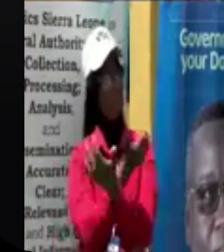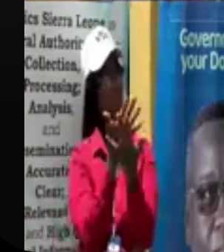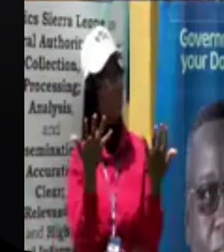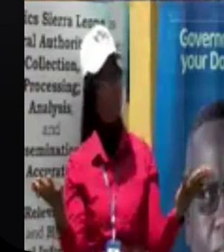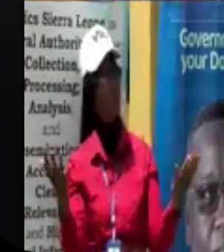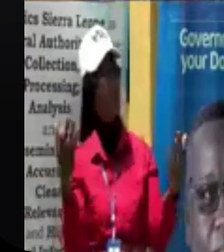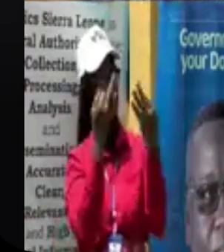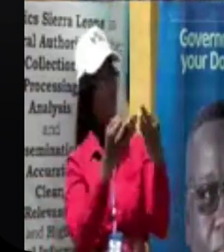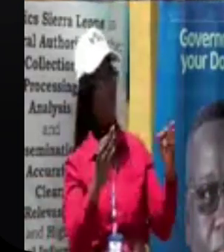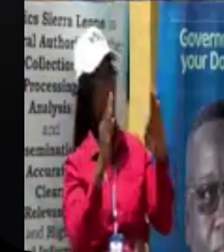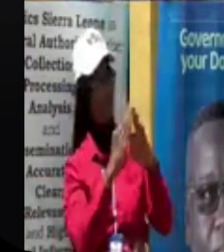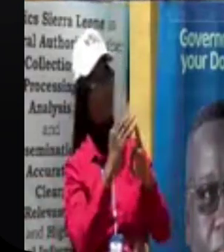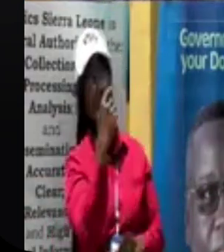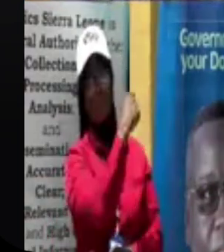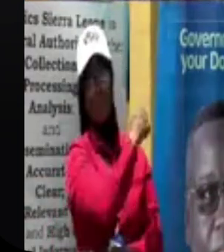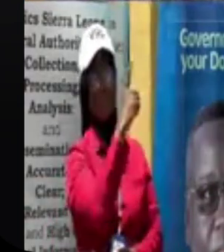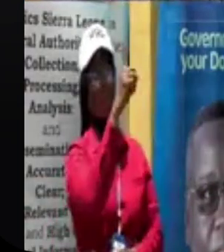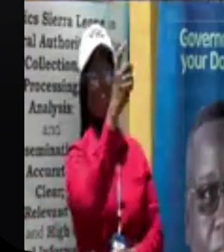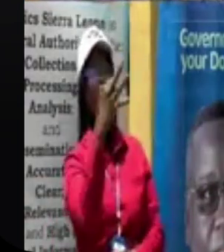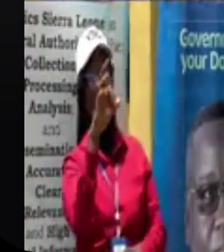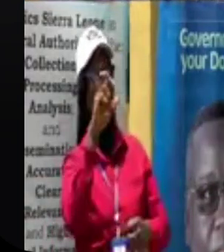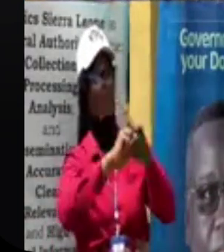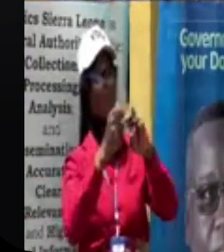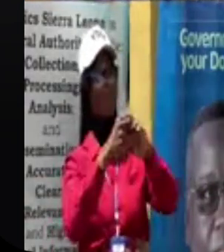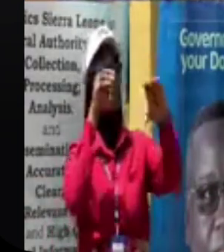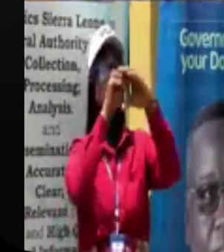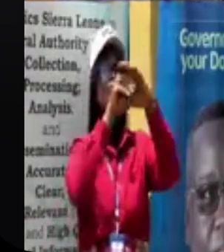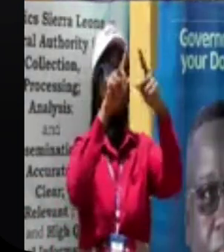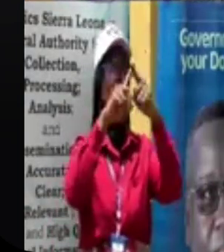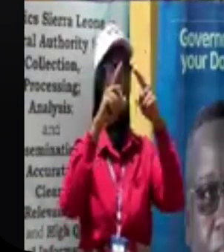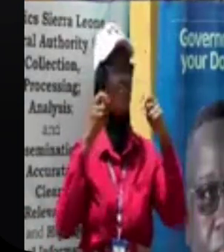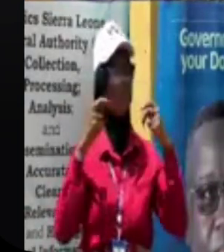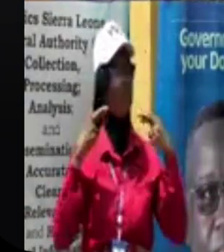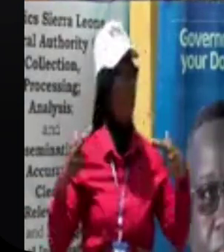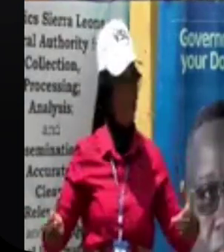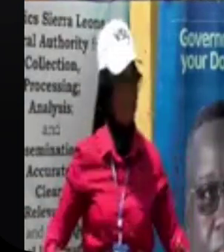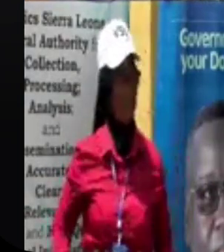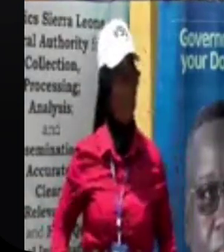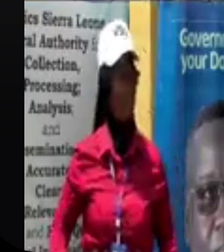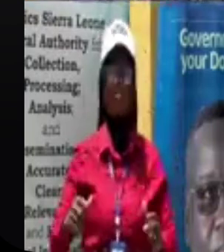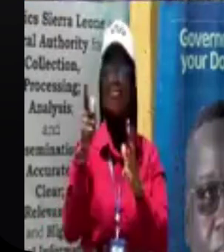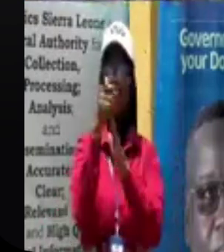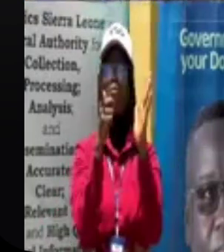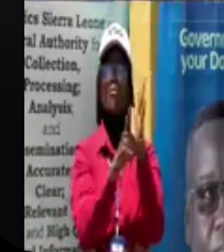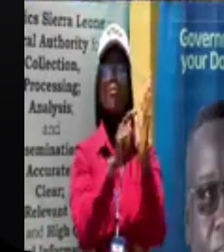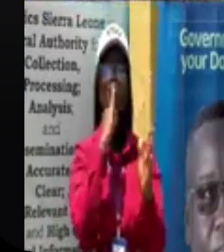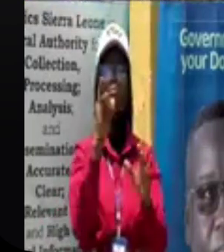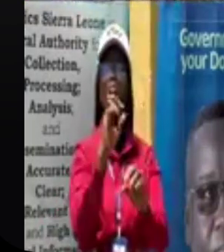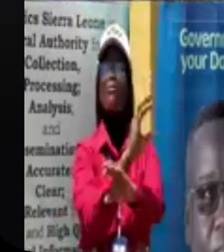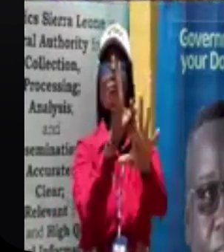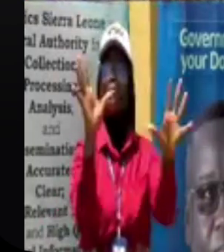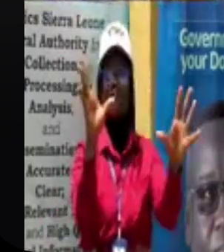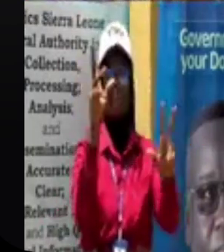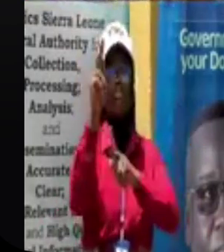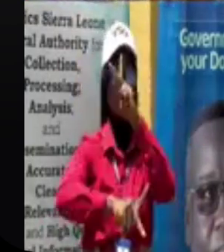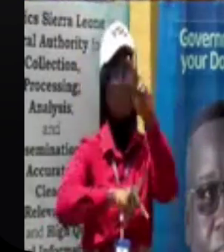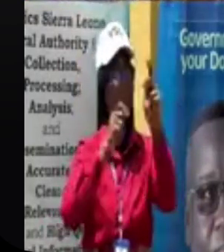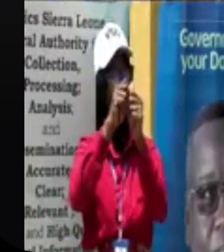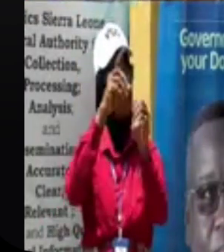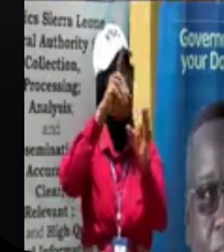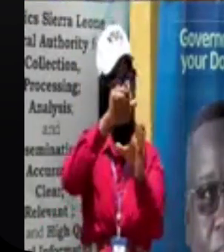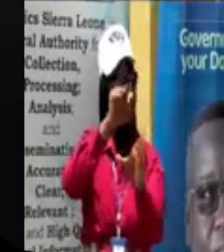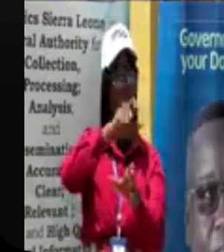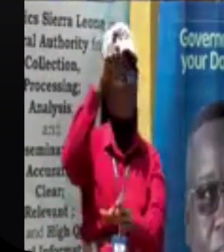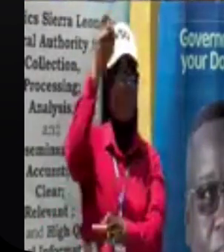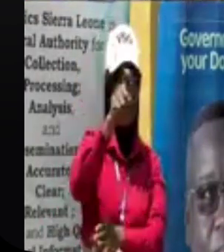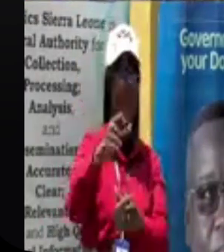at Freetown. And one of the issues that is access to health. The law is clear. And people with disabilities supposed to get access